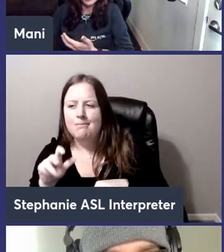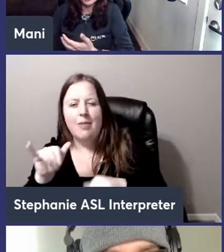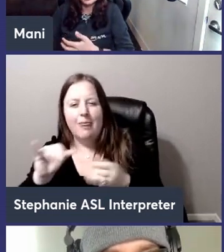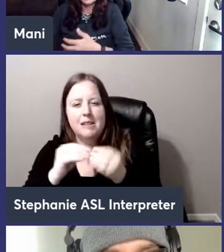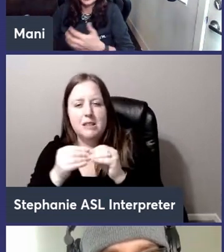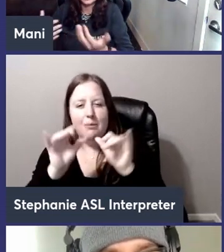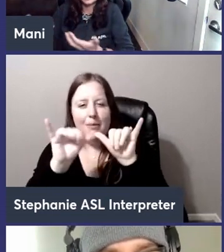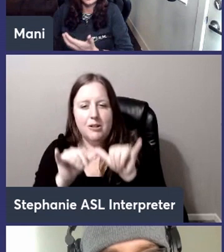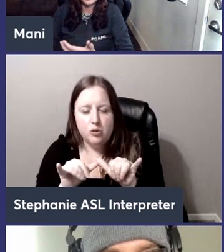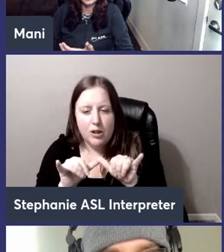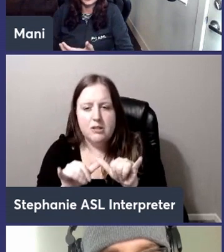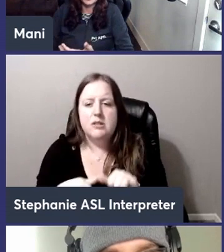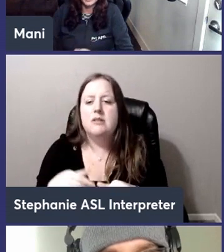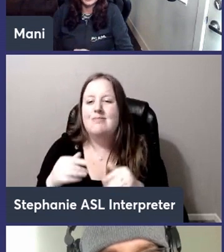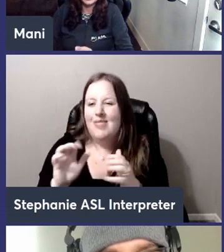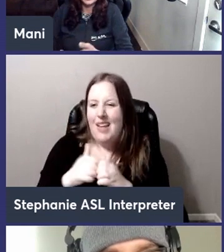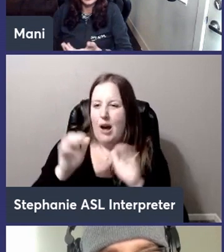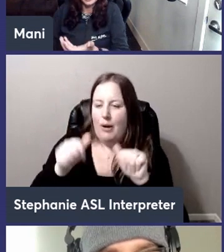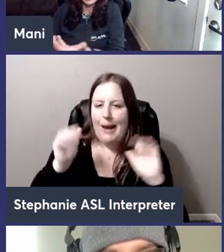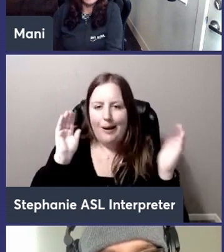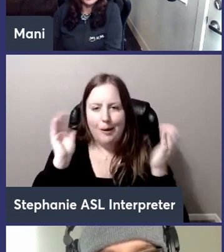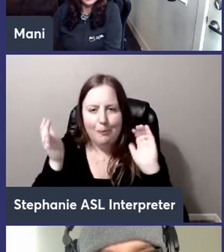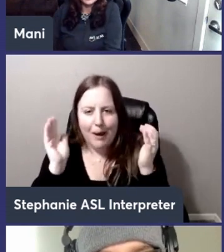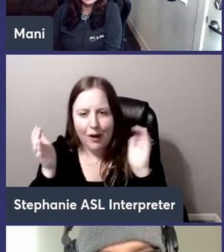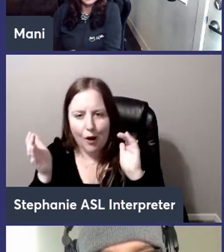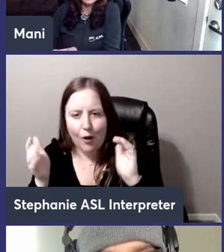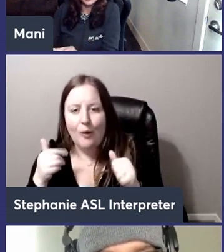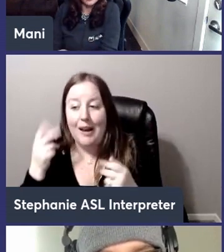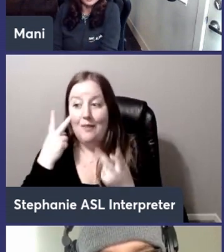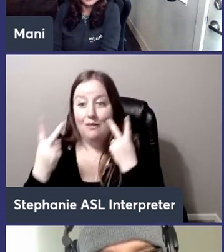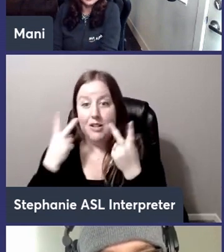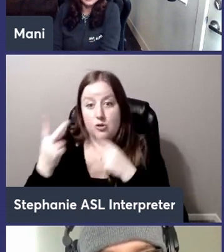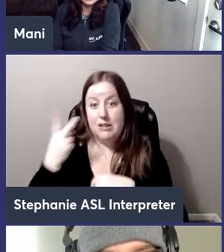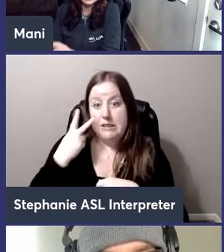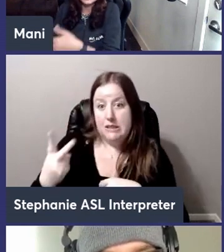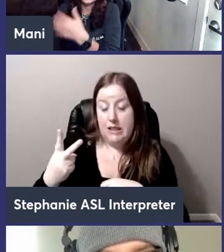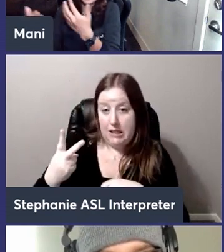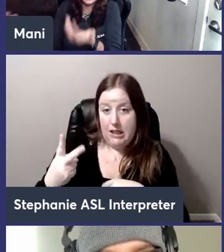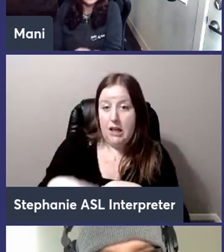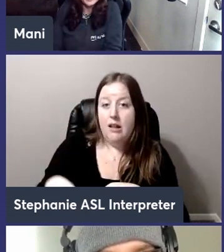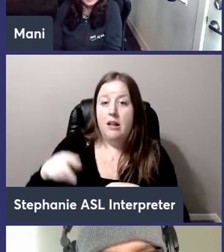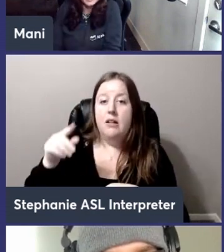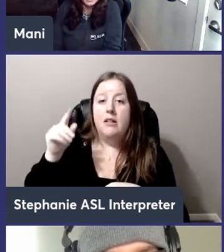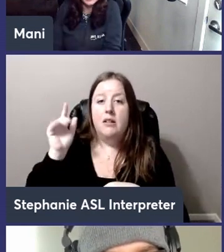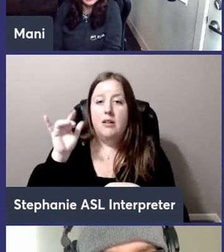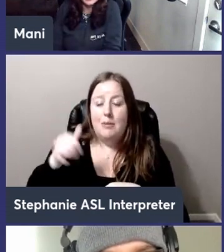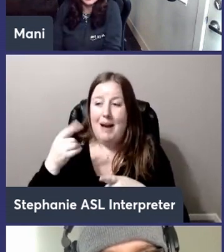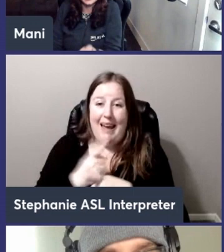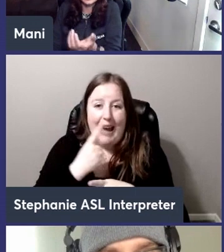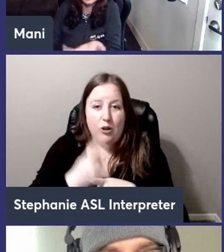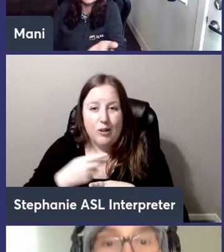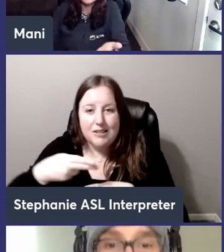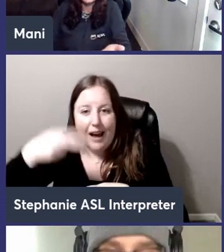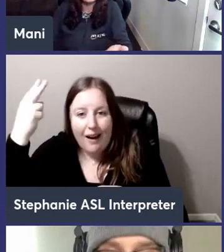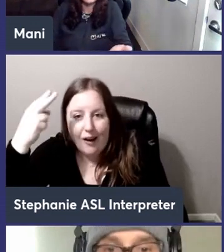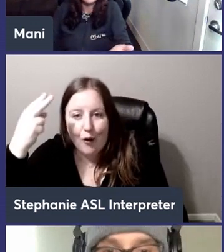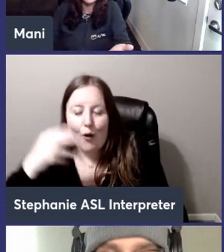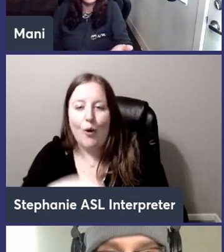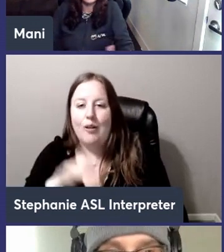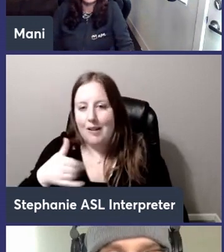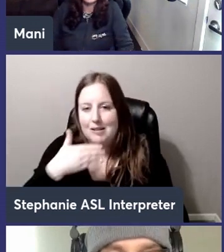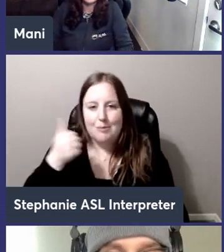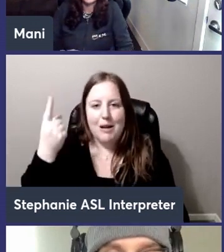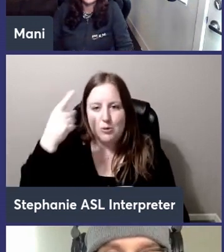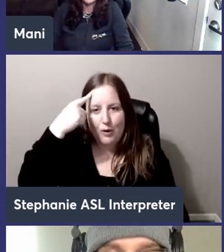different algorithms, and this is how I can compare. And I can visually see that my loss is less in this or my accuracy is higher in this, and this is the best one for